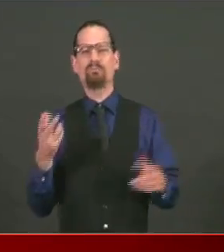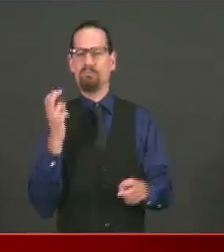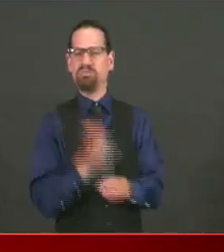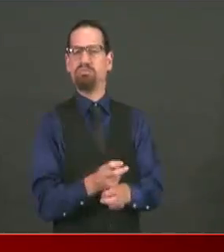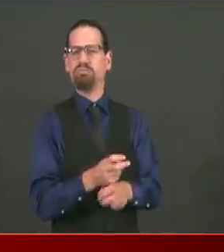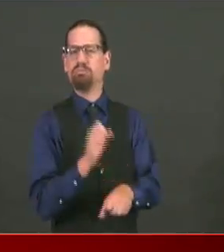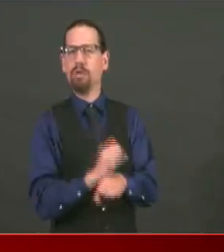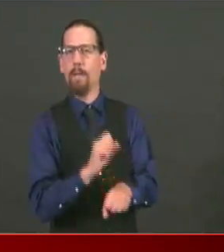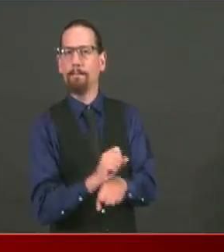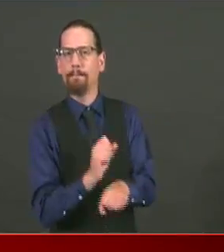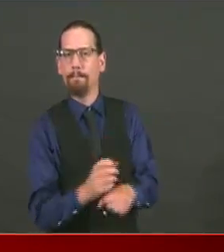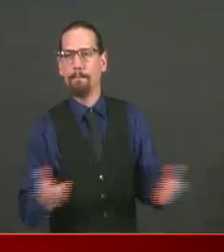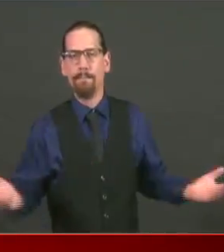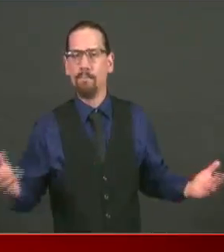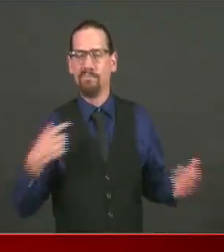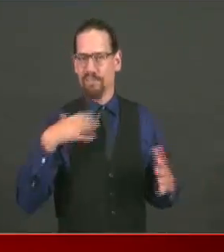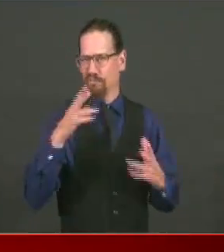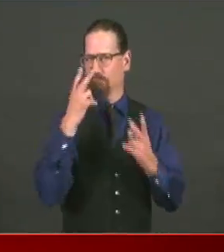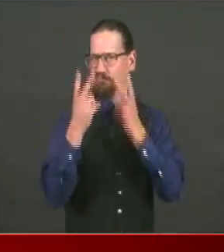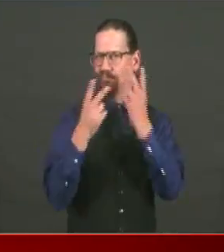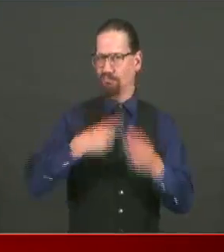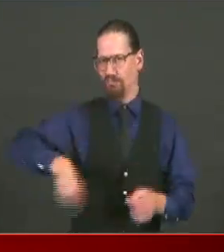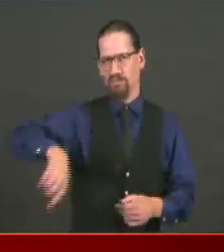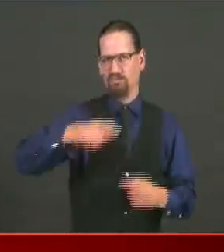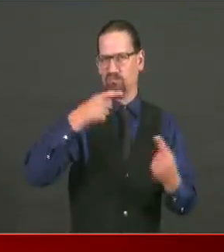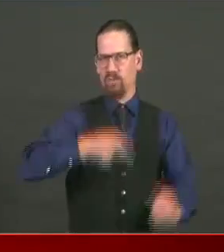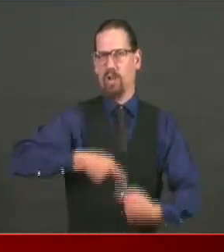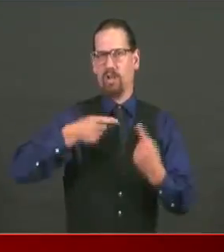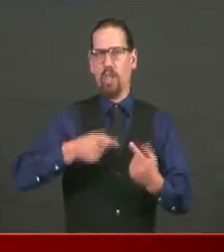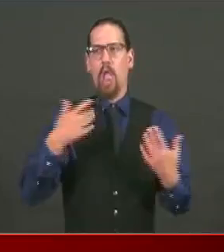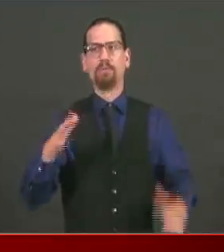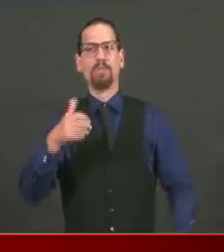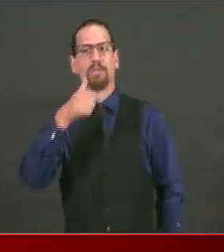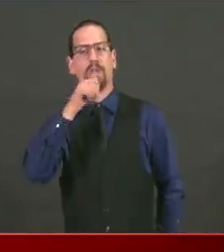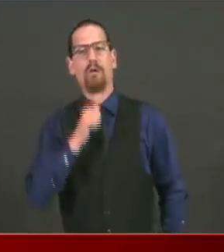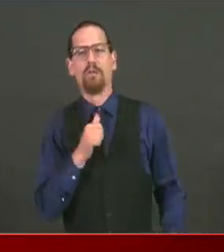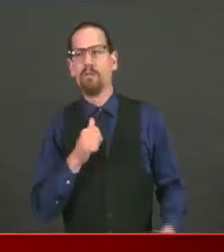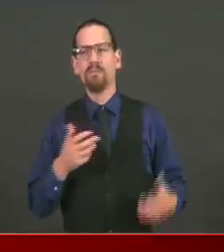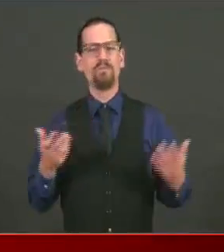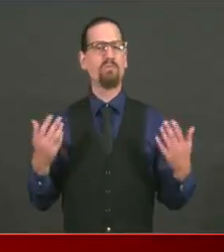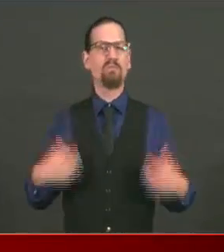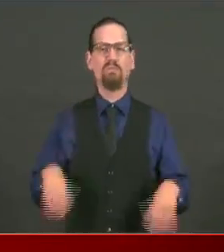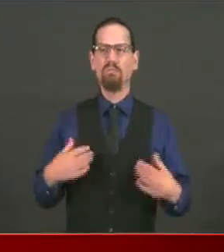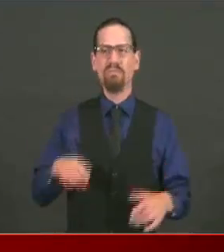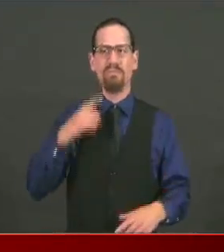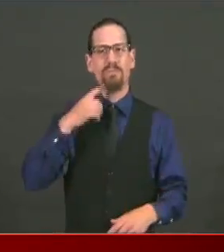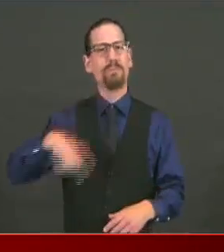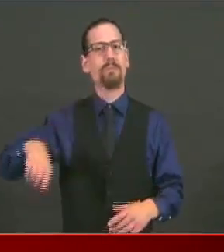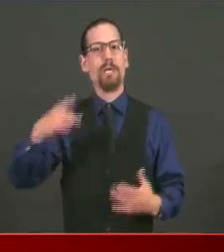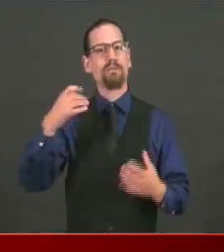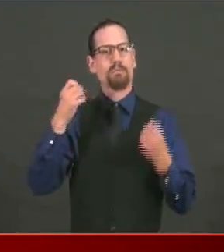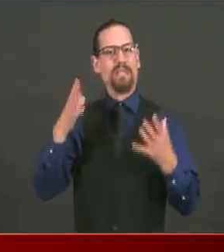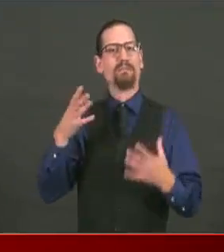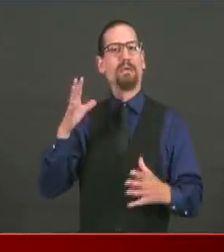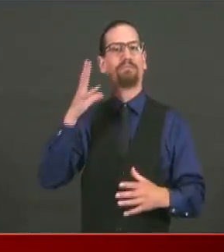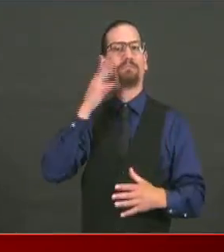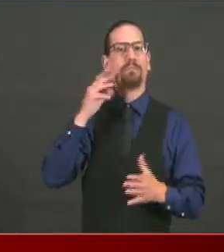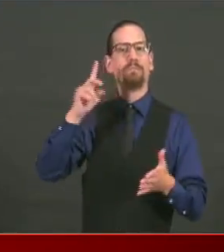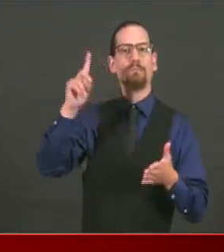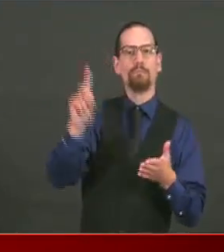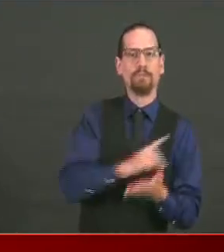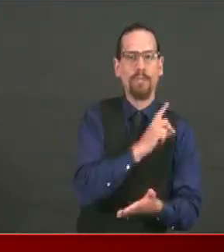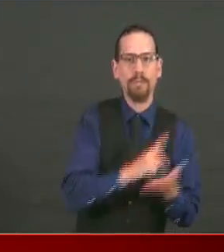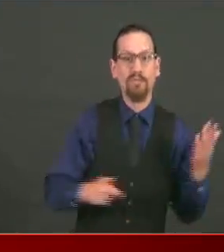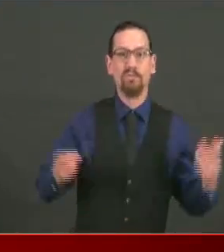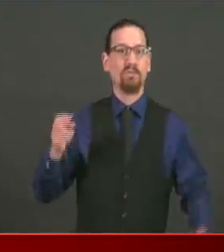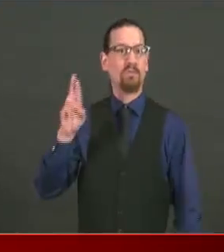you know, were a victim of systemic discrimination or racism, the